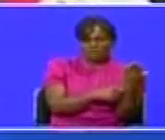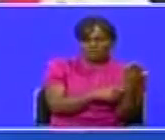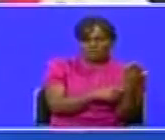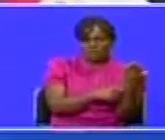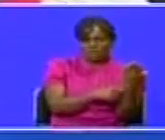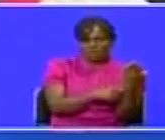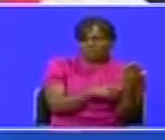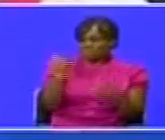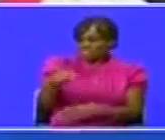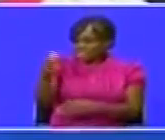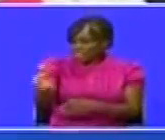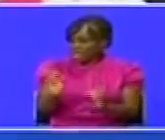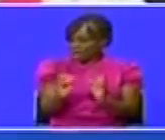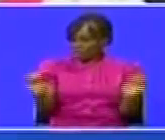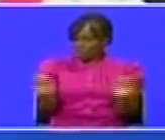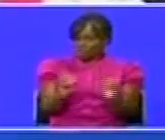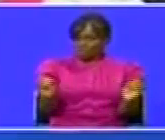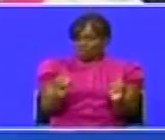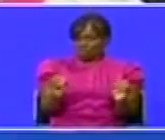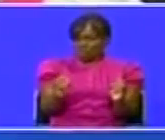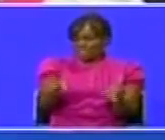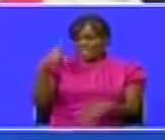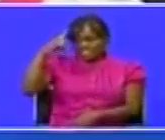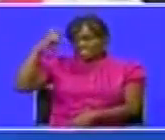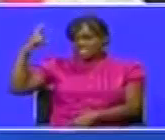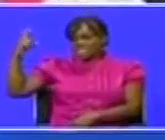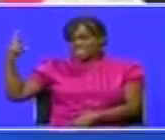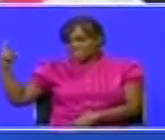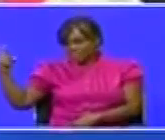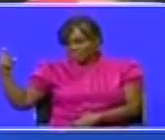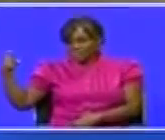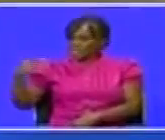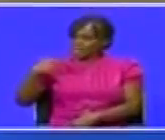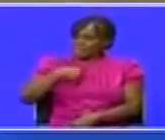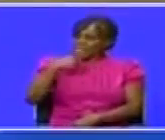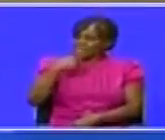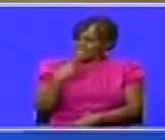if there is an offense. That is an imagination. You know, let me tell you,